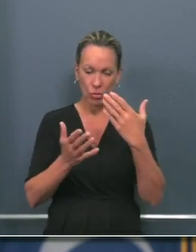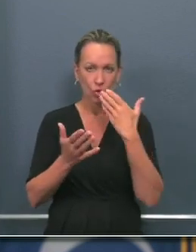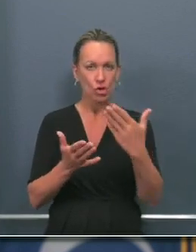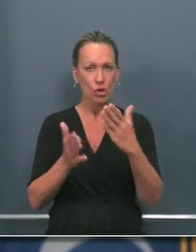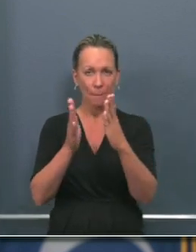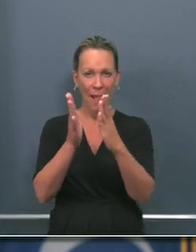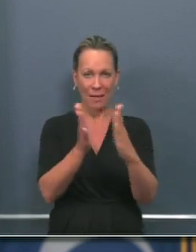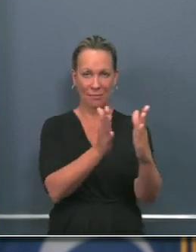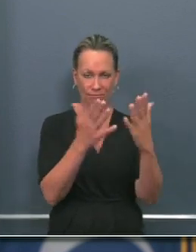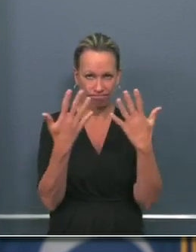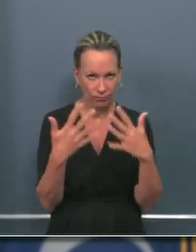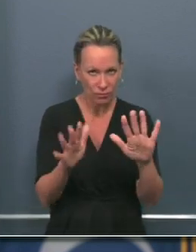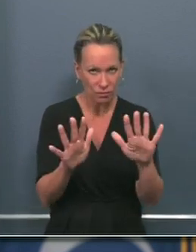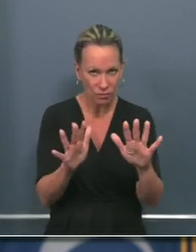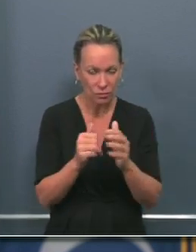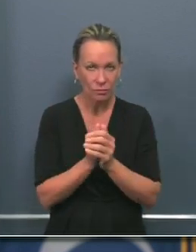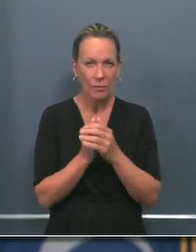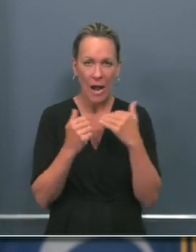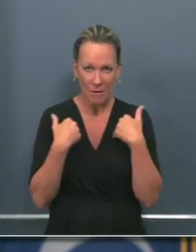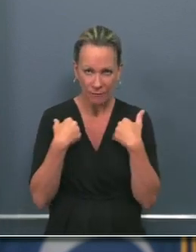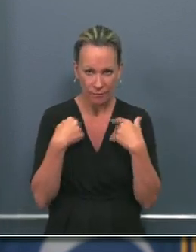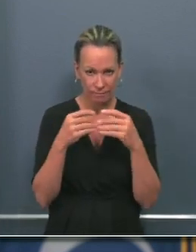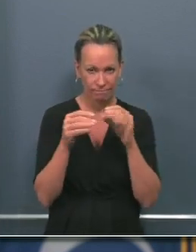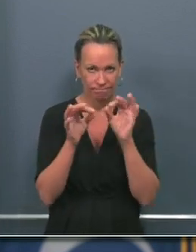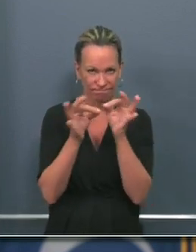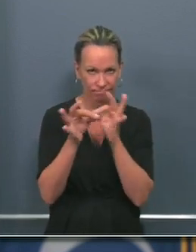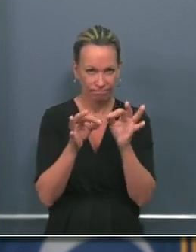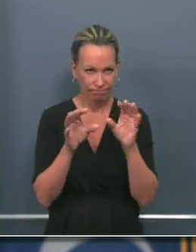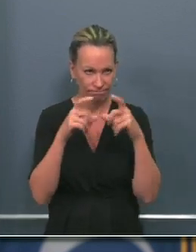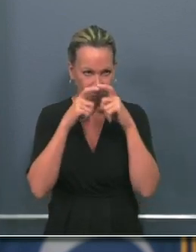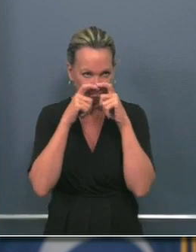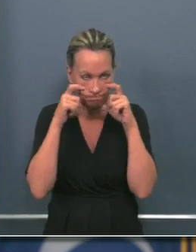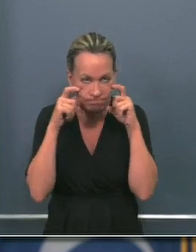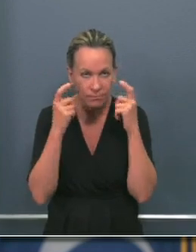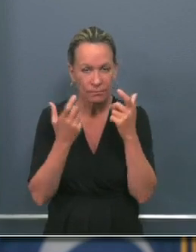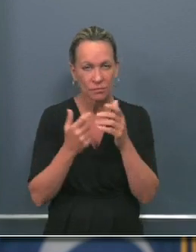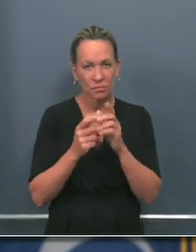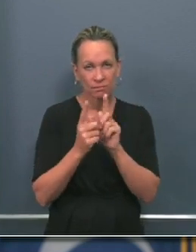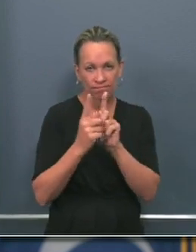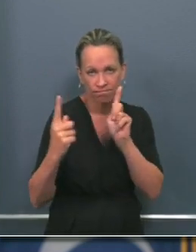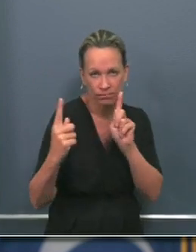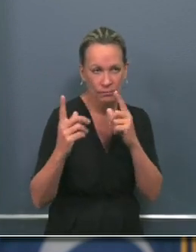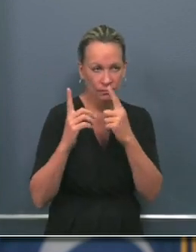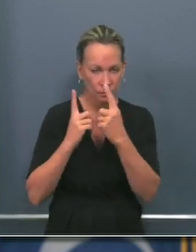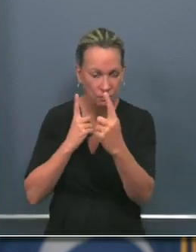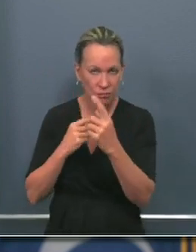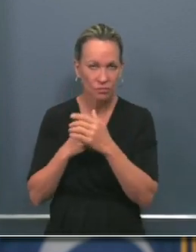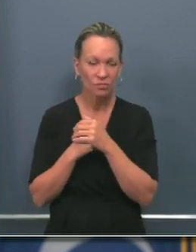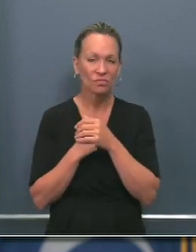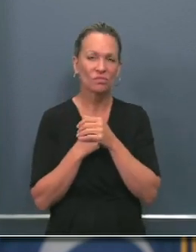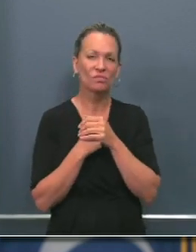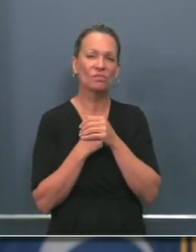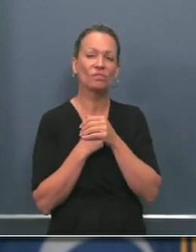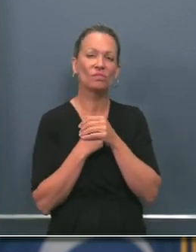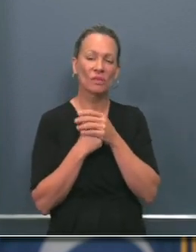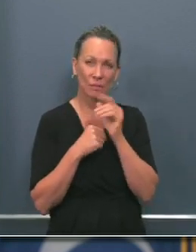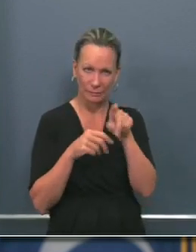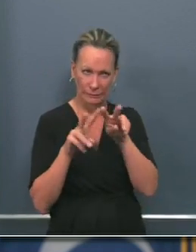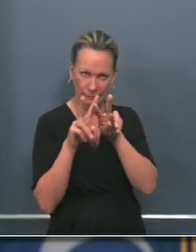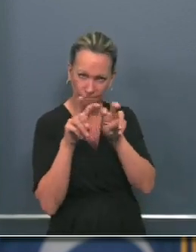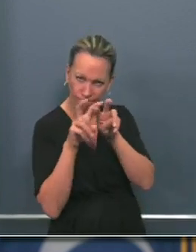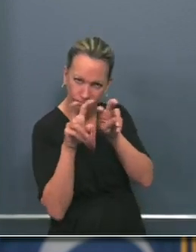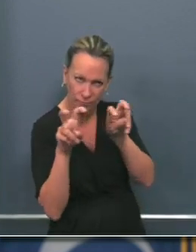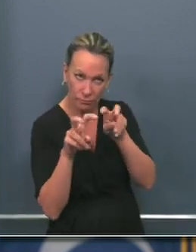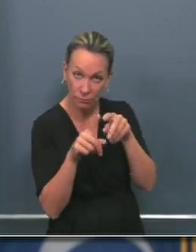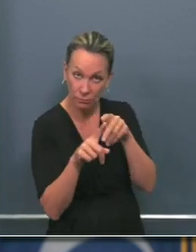come into contact with someone who's tested positive, a focus and frame of really beginning to protect the most vulnerable in their